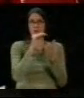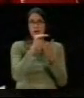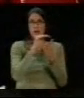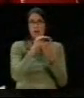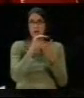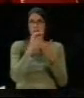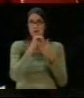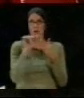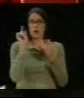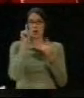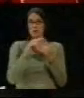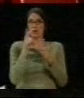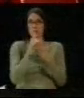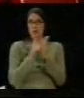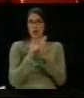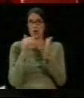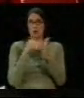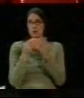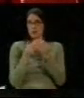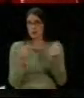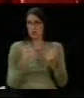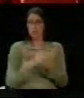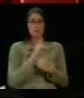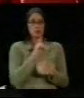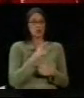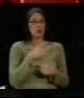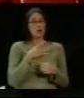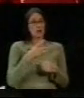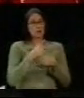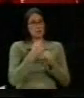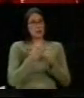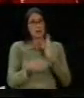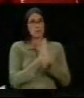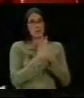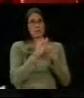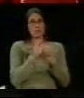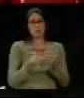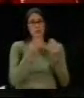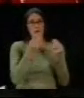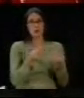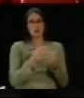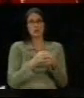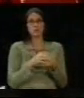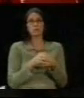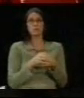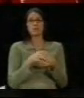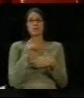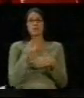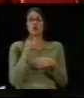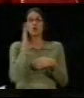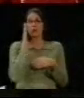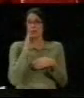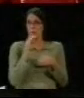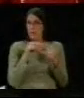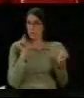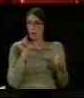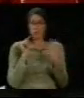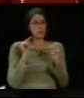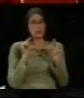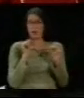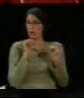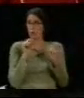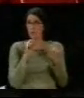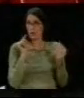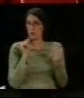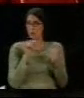Sure. Well, I'd like to make an amendment to the motion that you would be opposed. No.